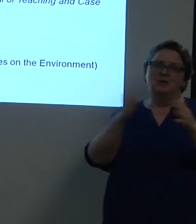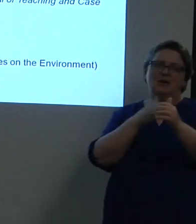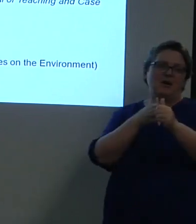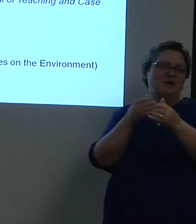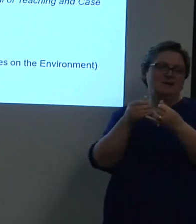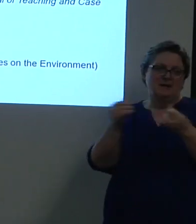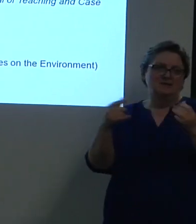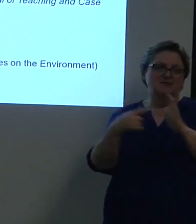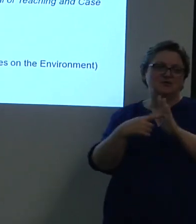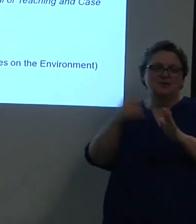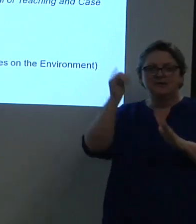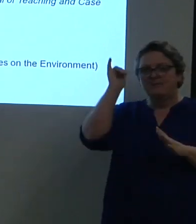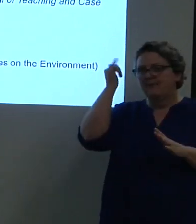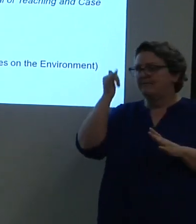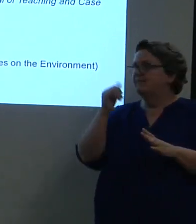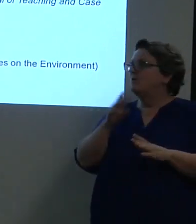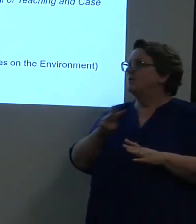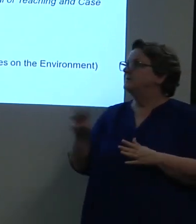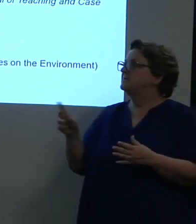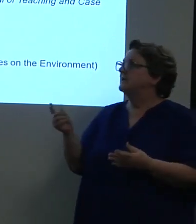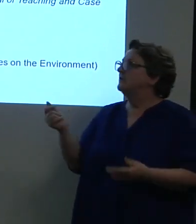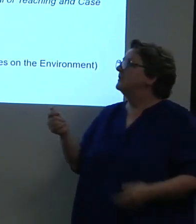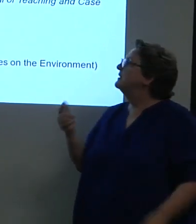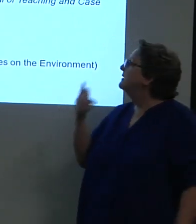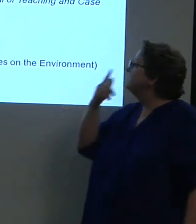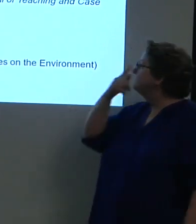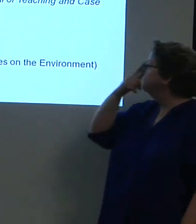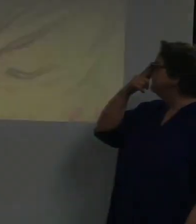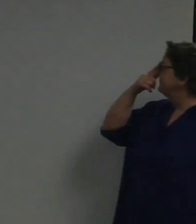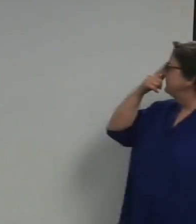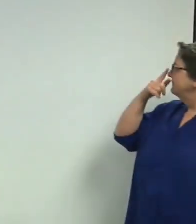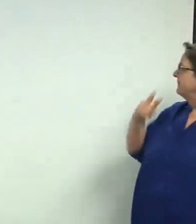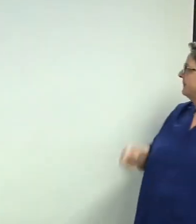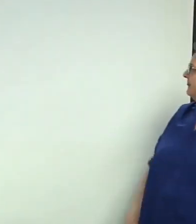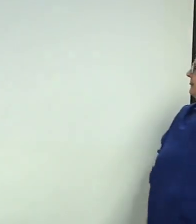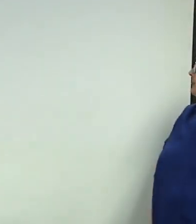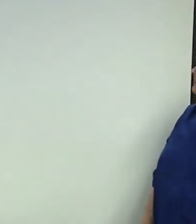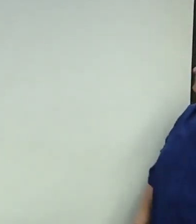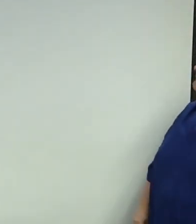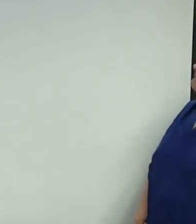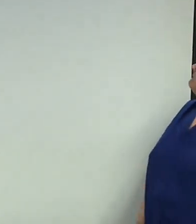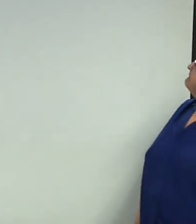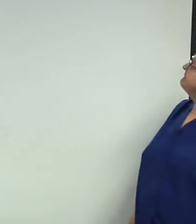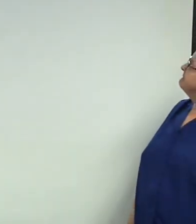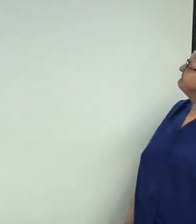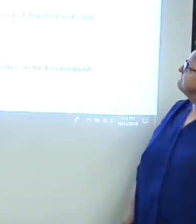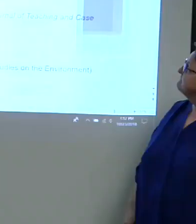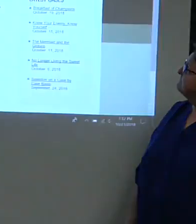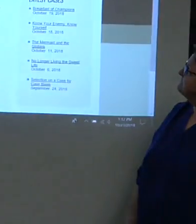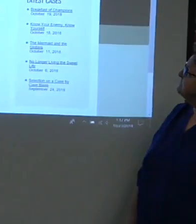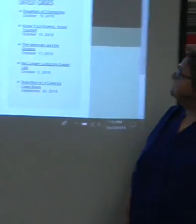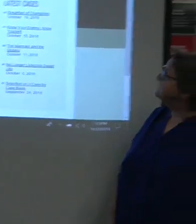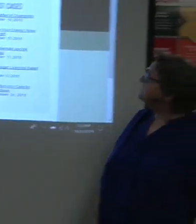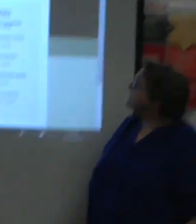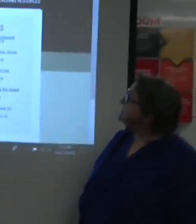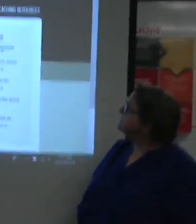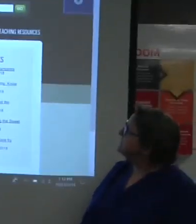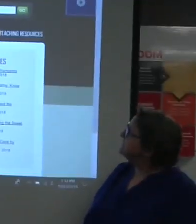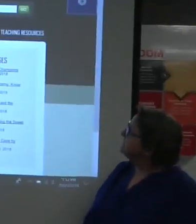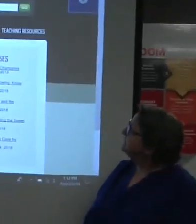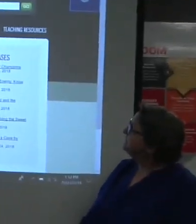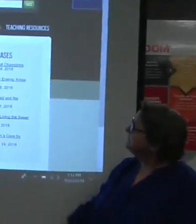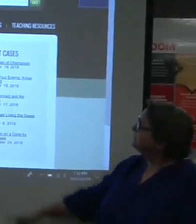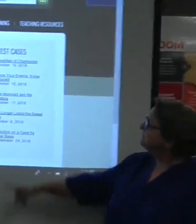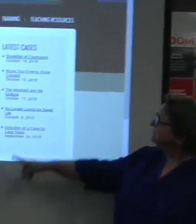guidelines. So I'm going to show you the Buffalo site really quickly. They do not give you a template. Ooh.